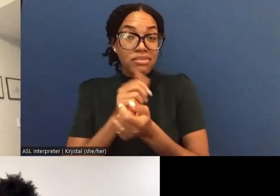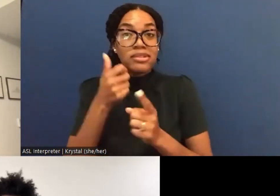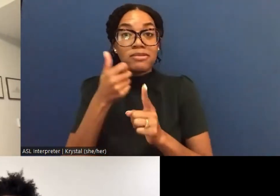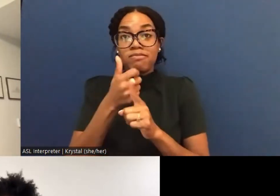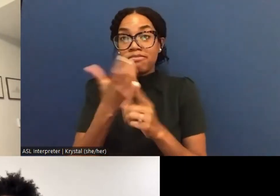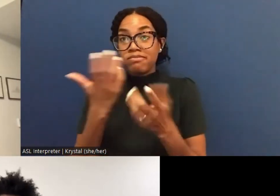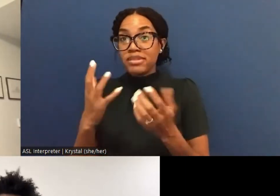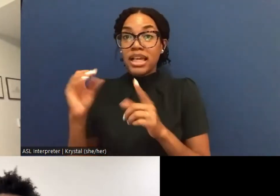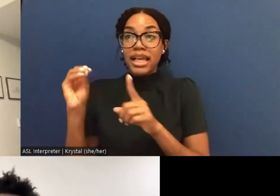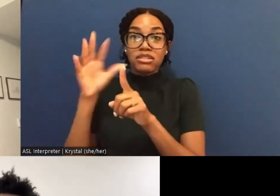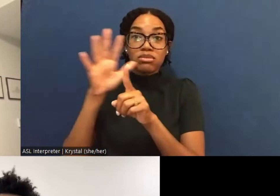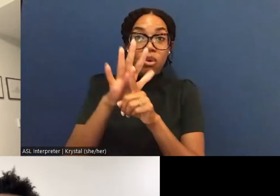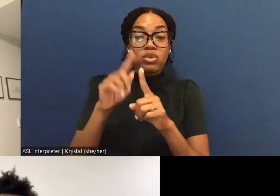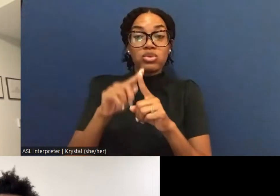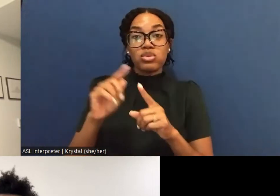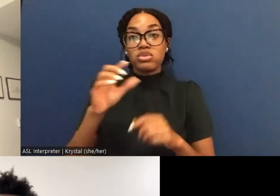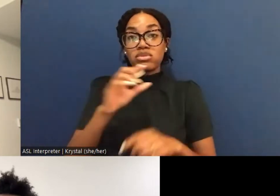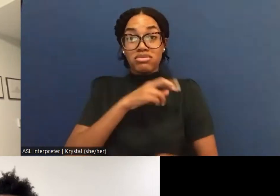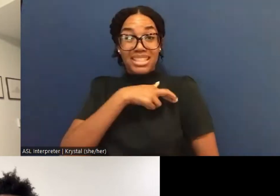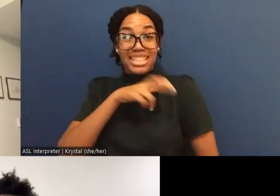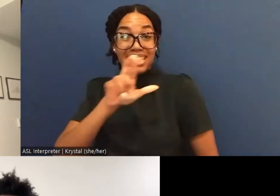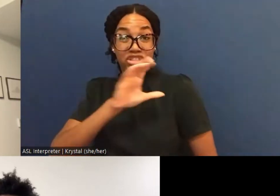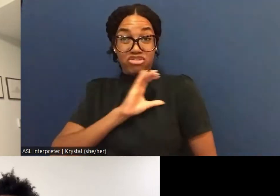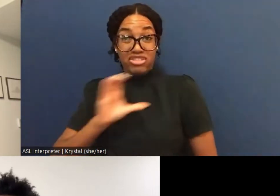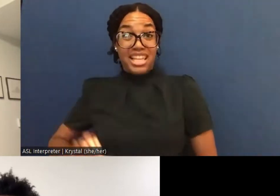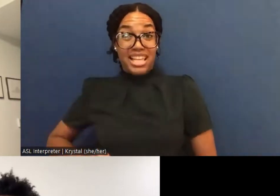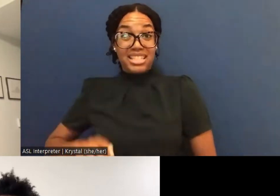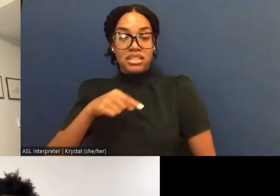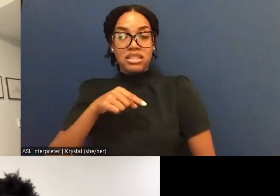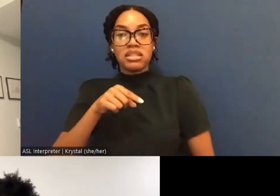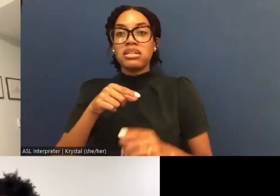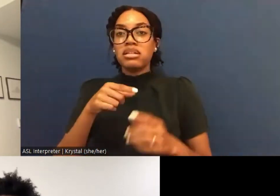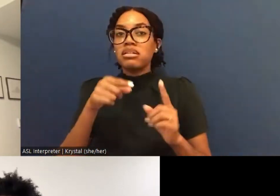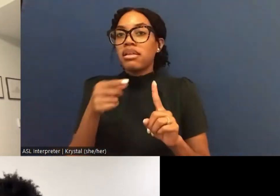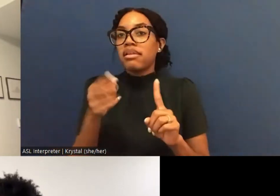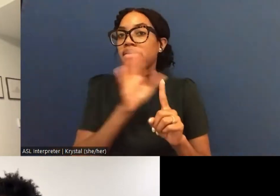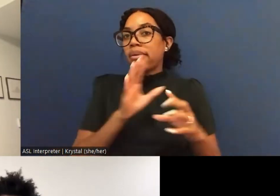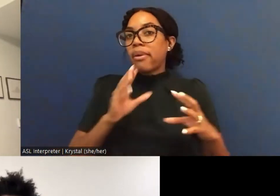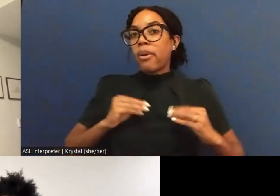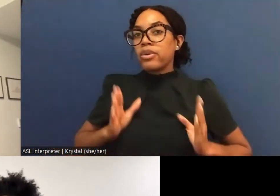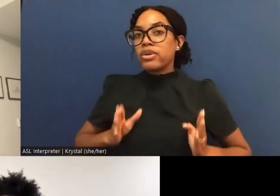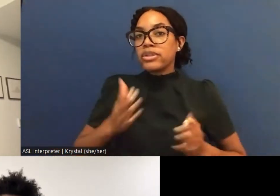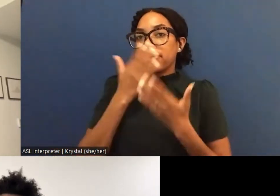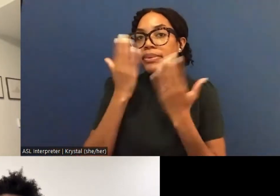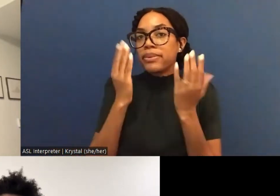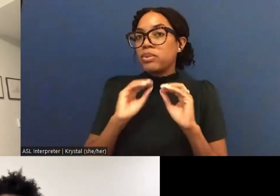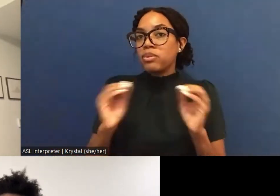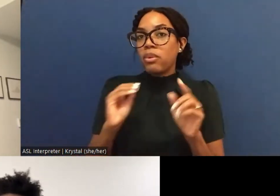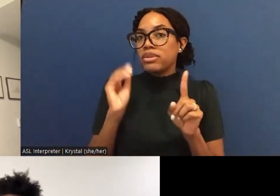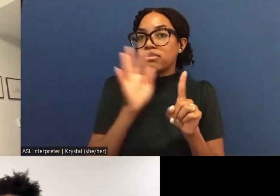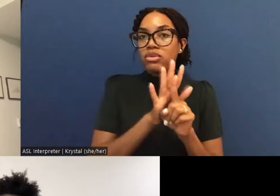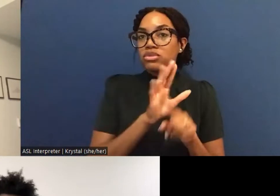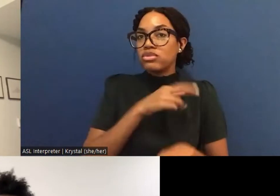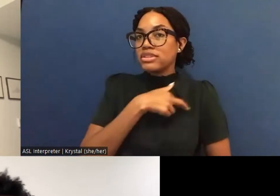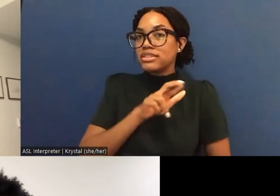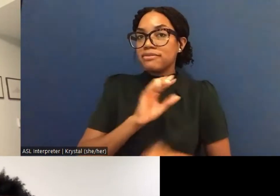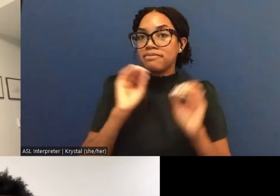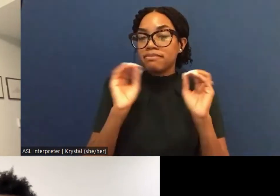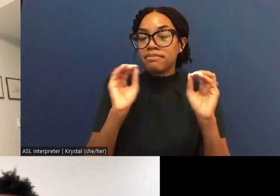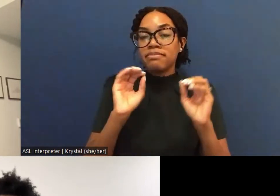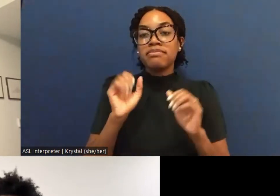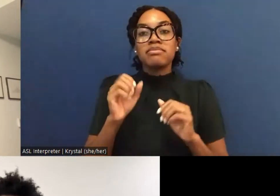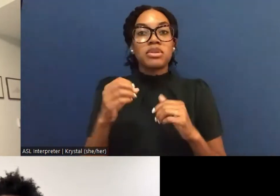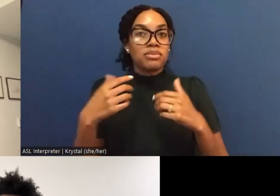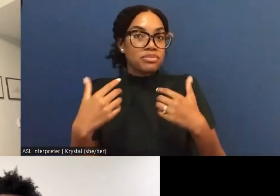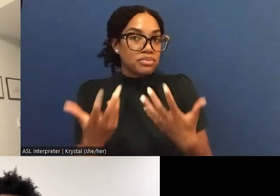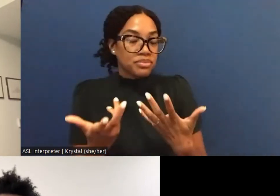as proselytizers. And for this reason, they're present at important meetings about trade and politics. Sometimes this leads to their freedom,